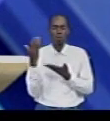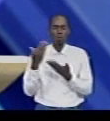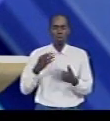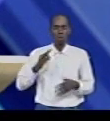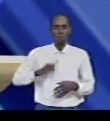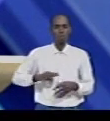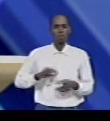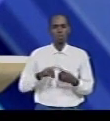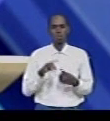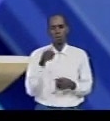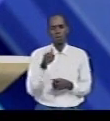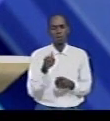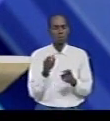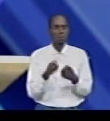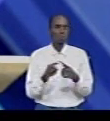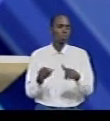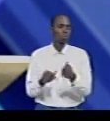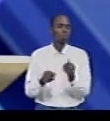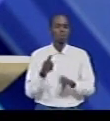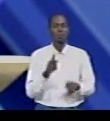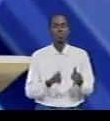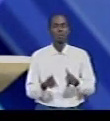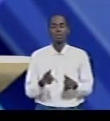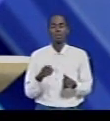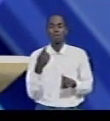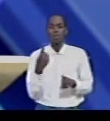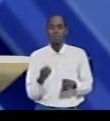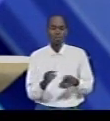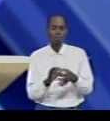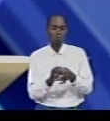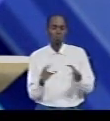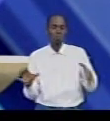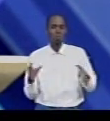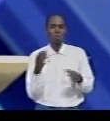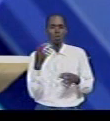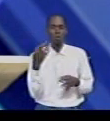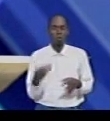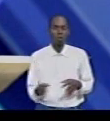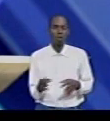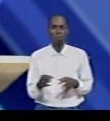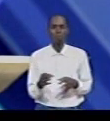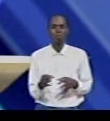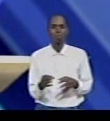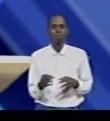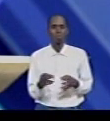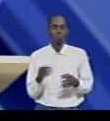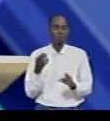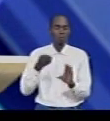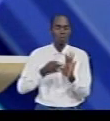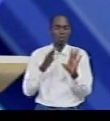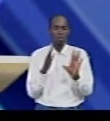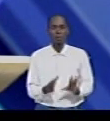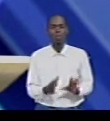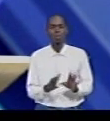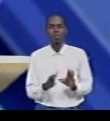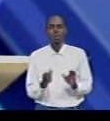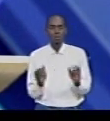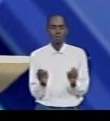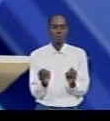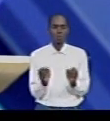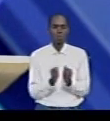The dissembling of partners, shaking with fear. You know, the Bible says fear has